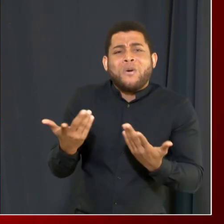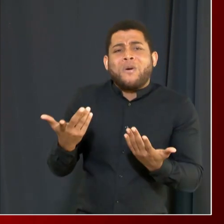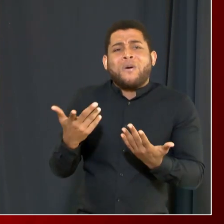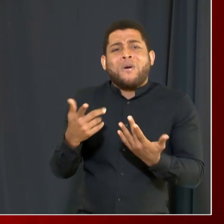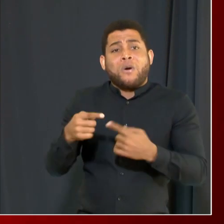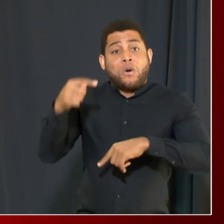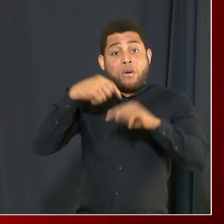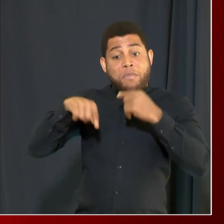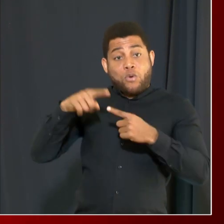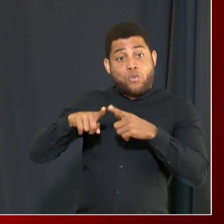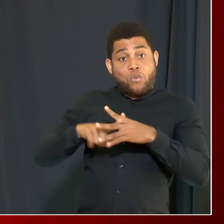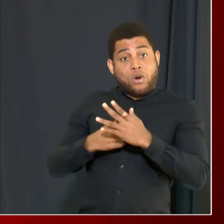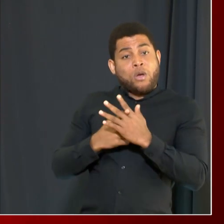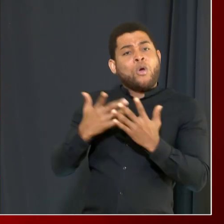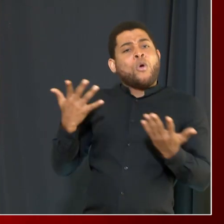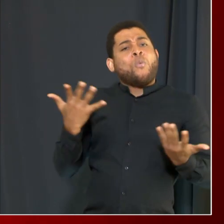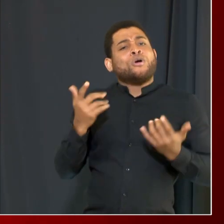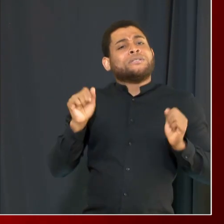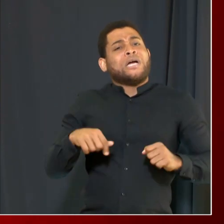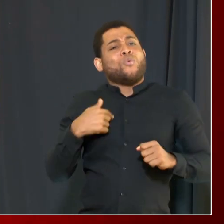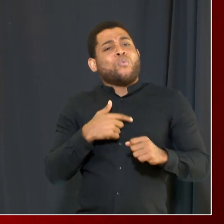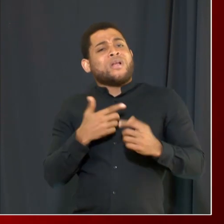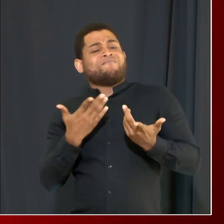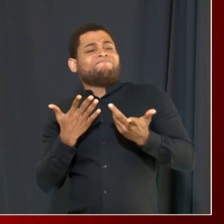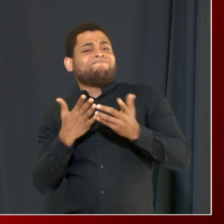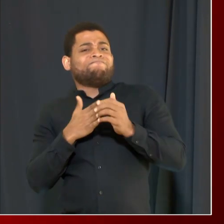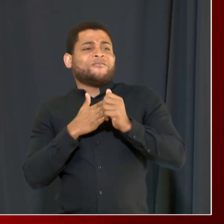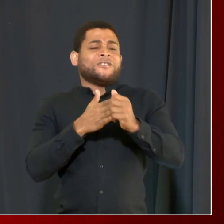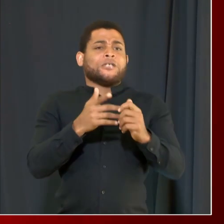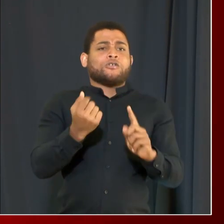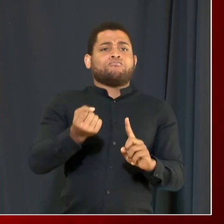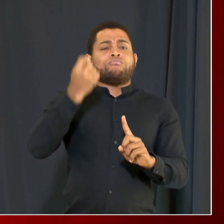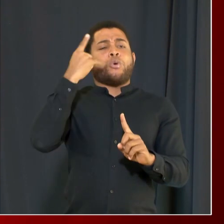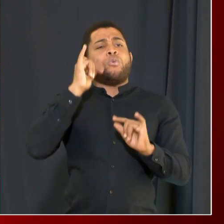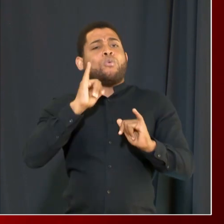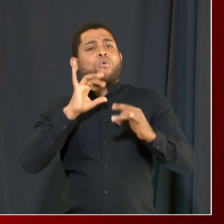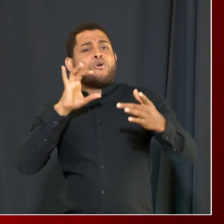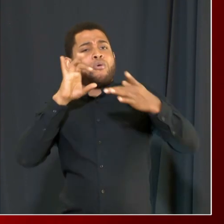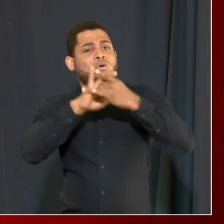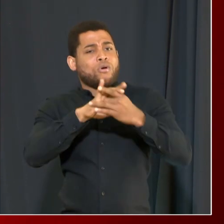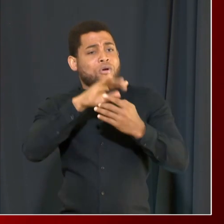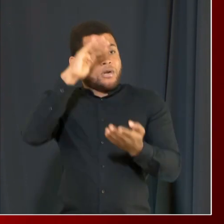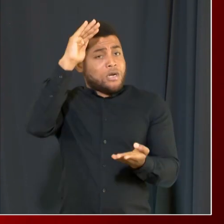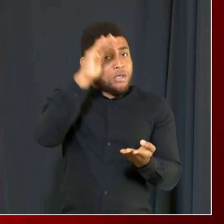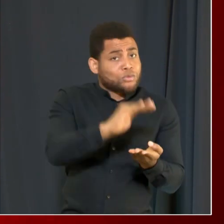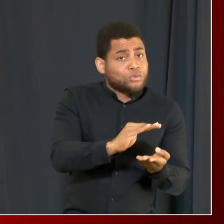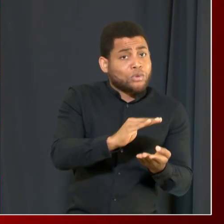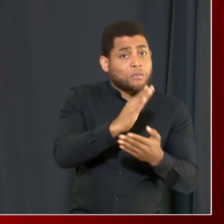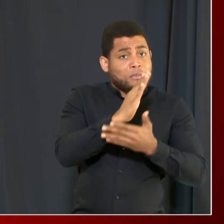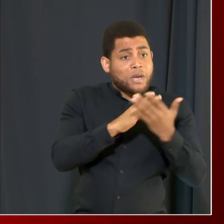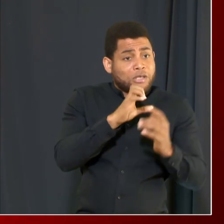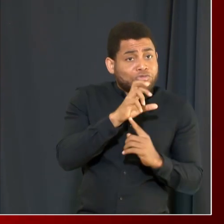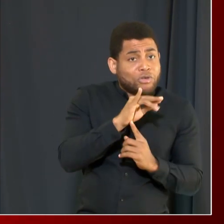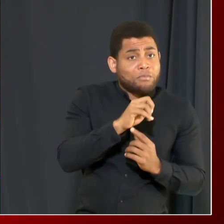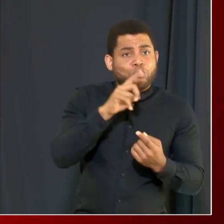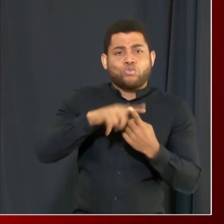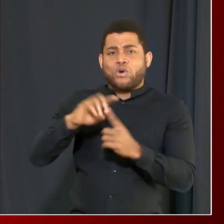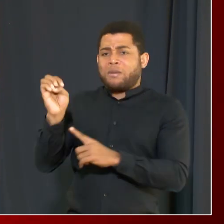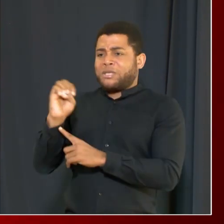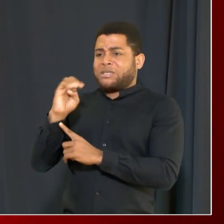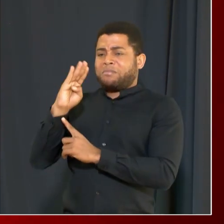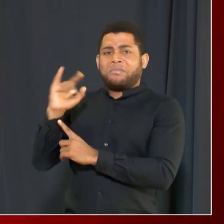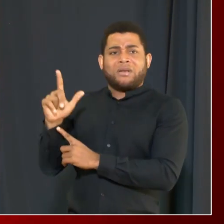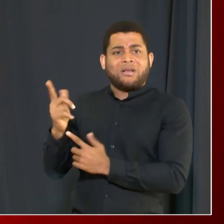what empirically can we point at that connects the reduction in some crime to the emergency bill? Like how many